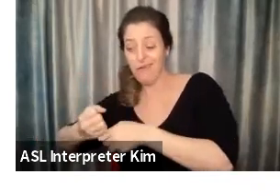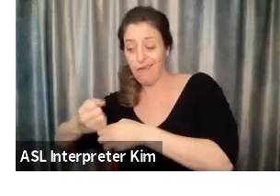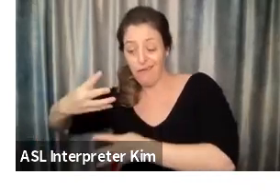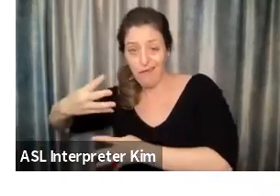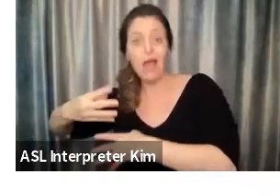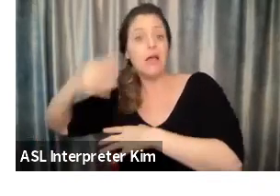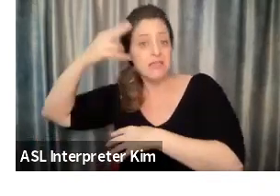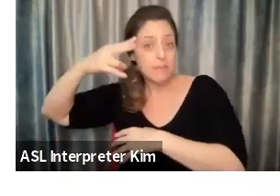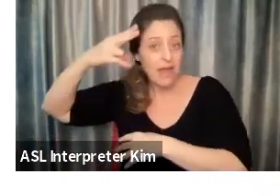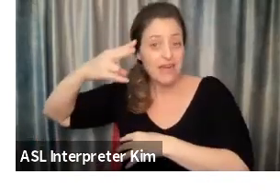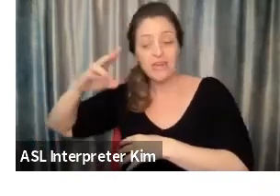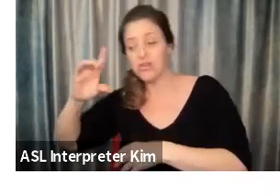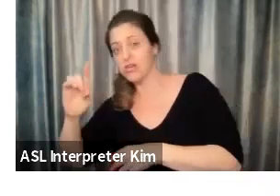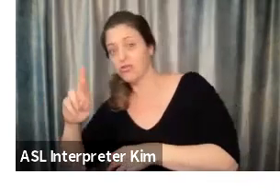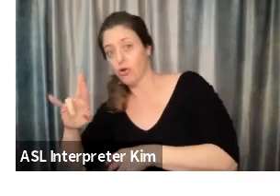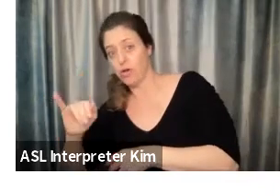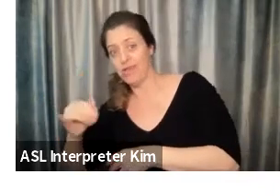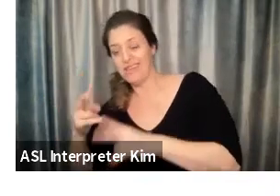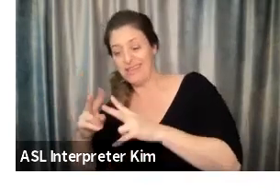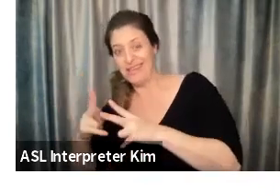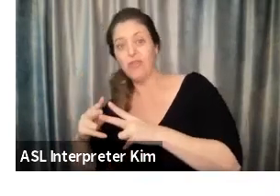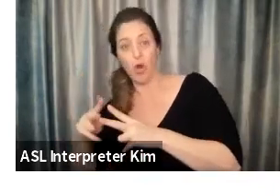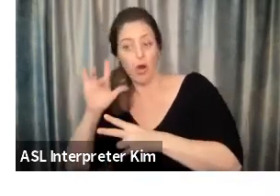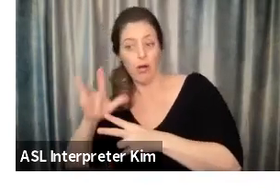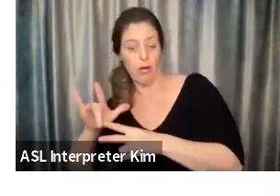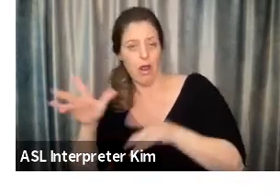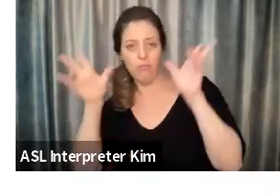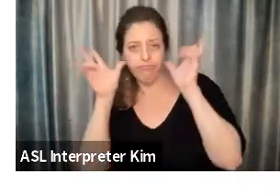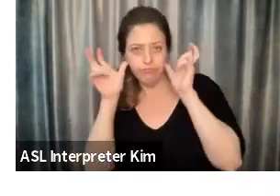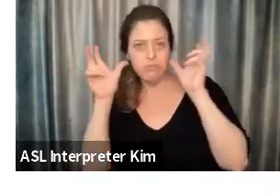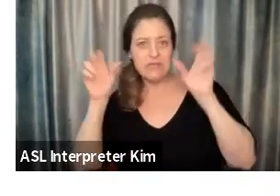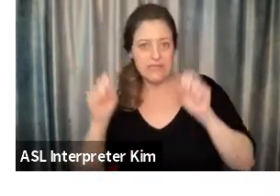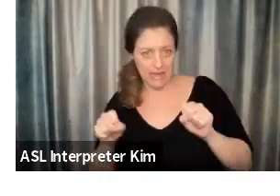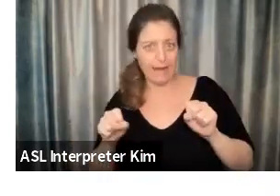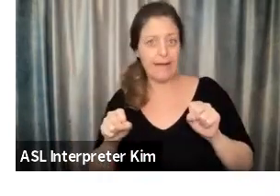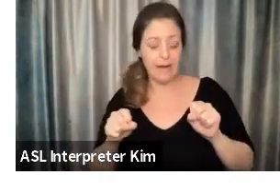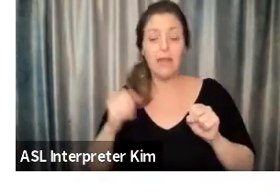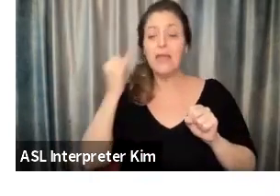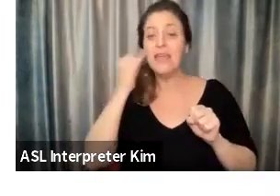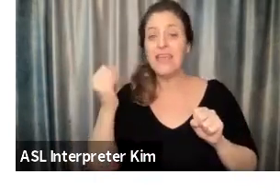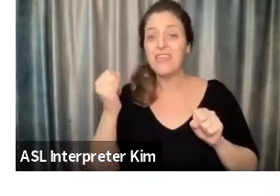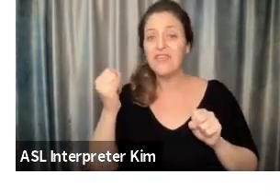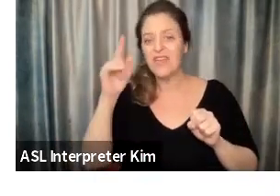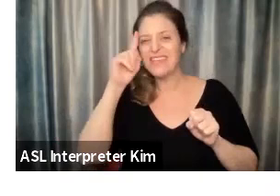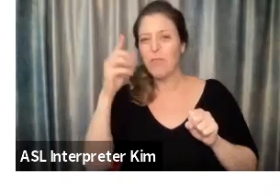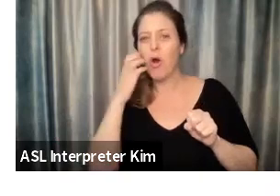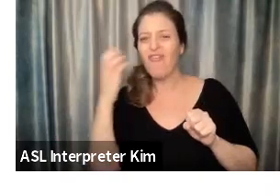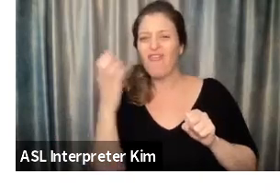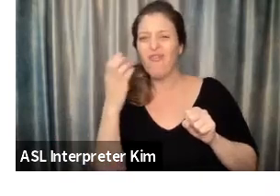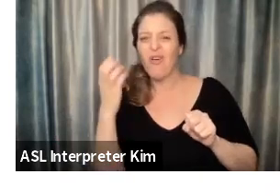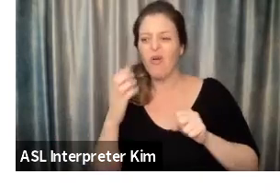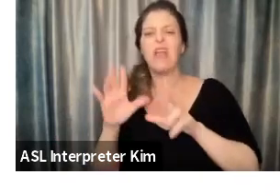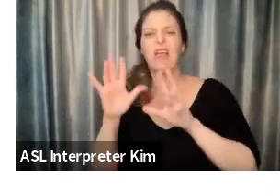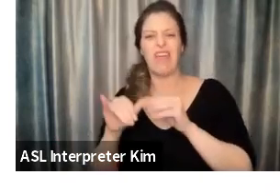the interpretation on your computer. If you have a smartphone, you can do so by clicking more. It also notifies you as you log in